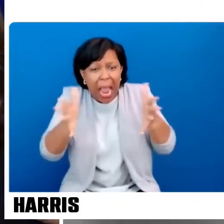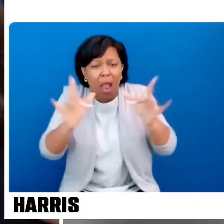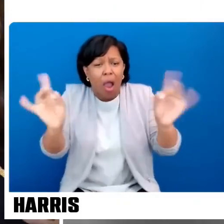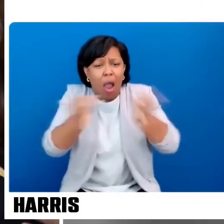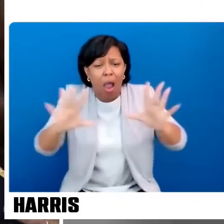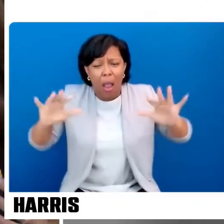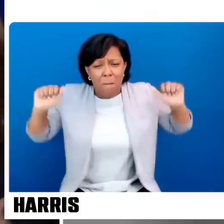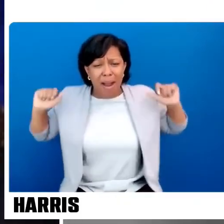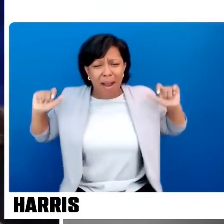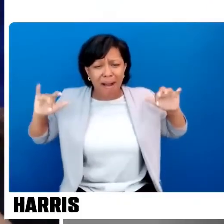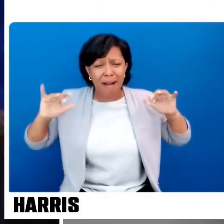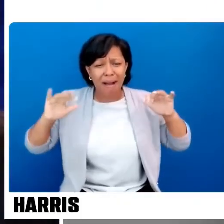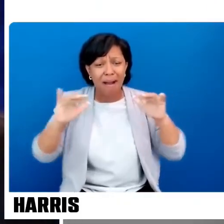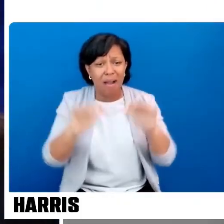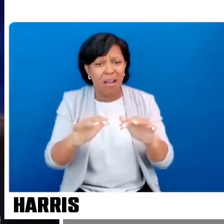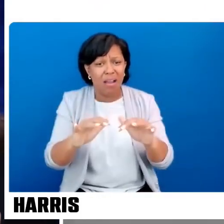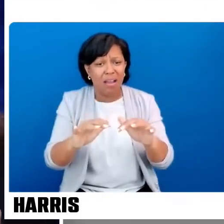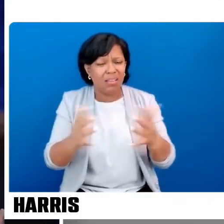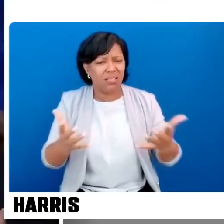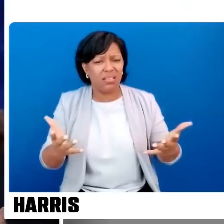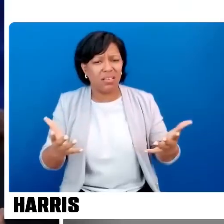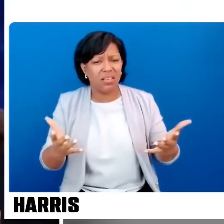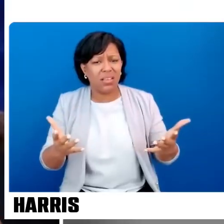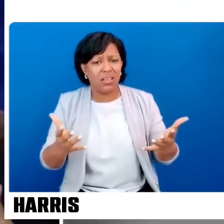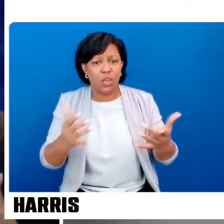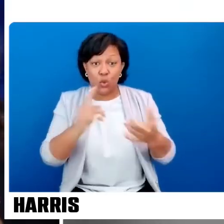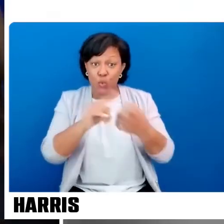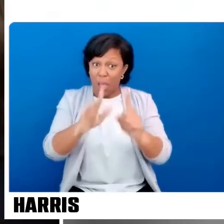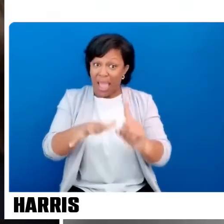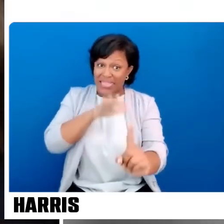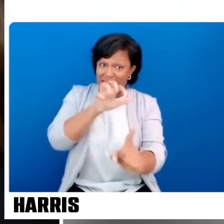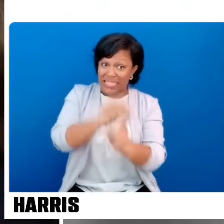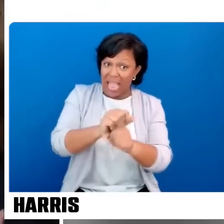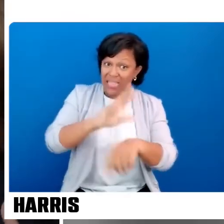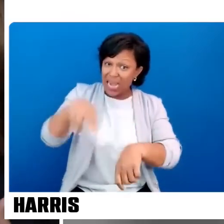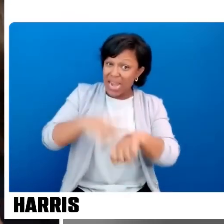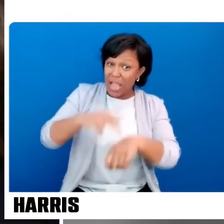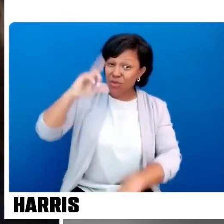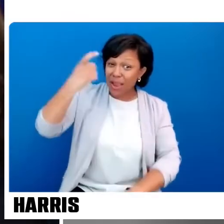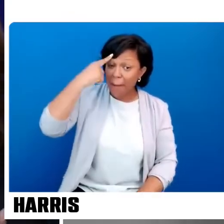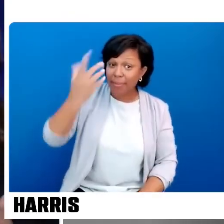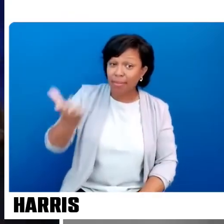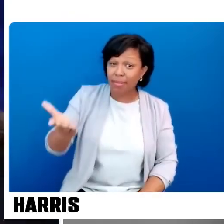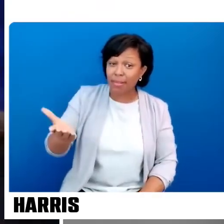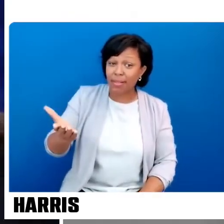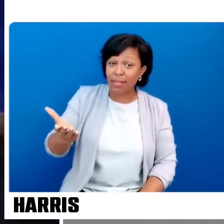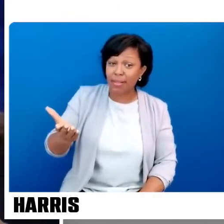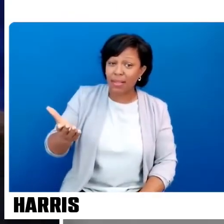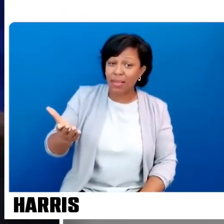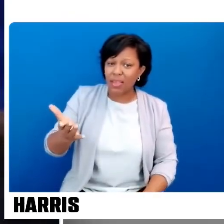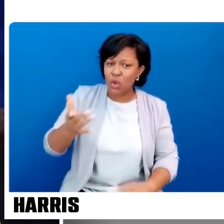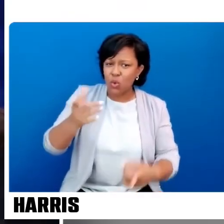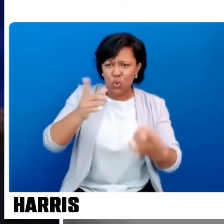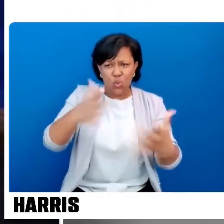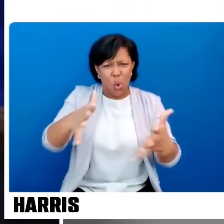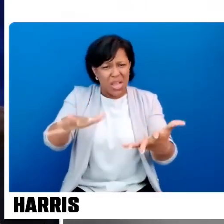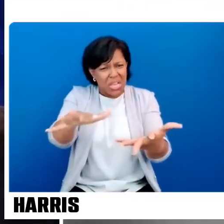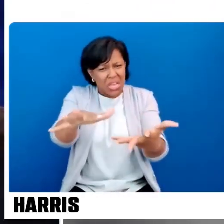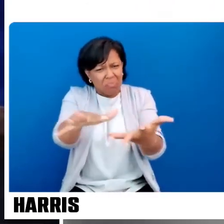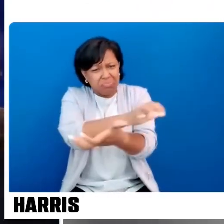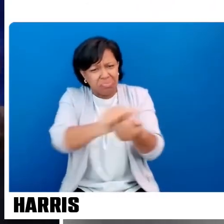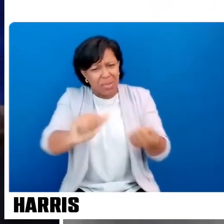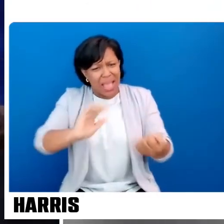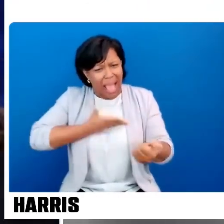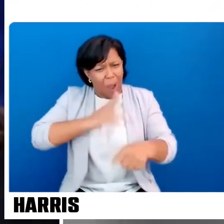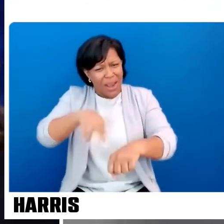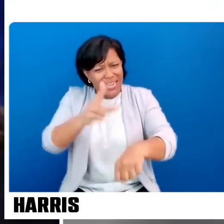attack our nation's capital, to desecrate our nation's capital. On that day, 140